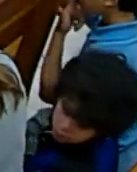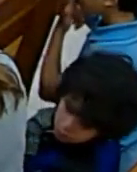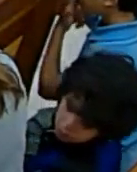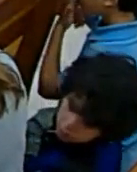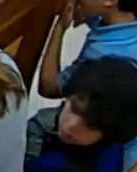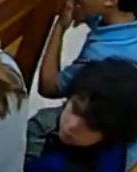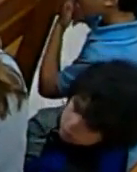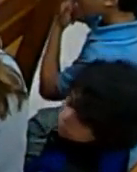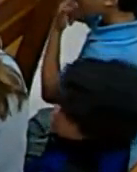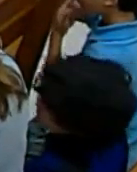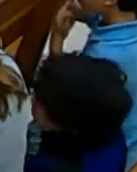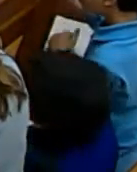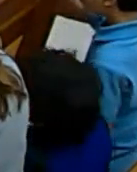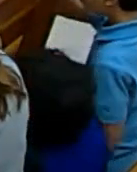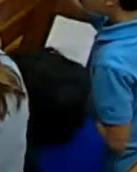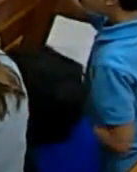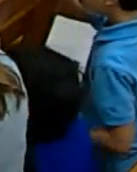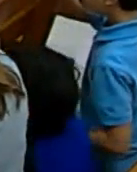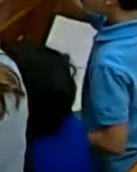Bless their homes.